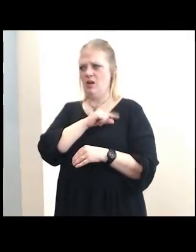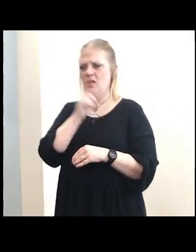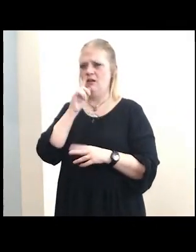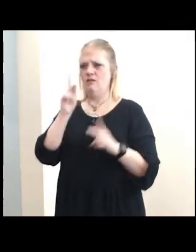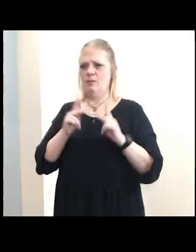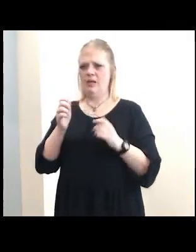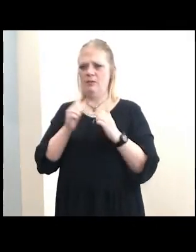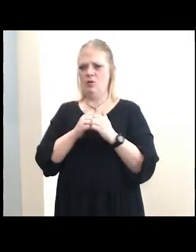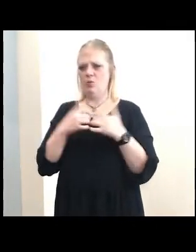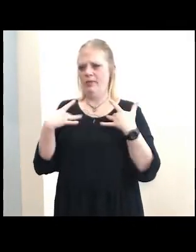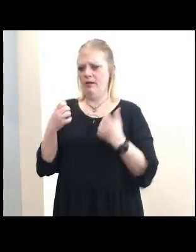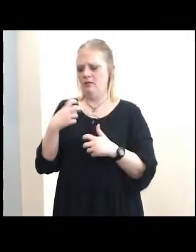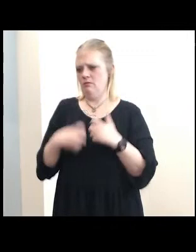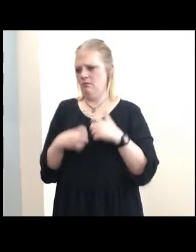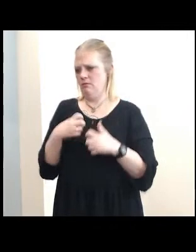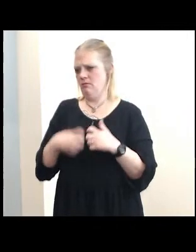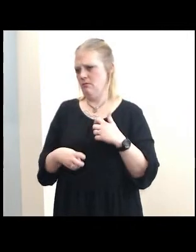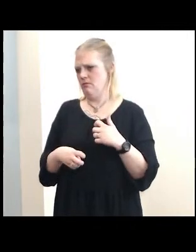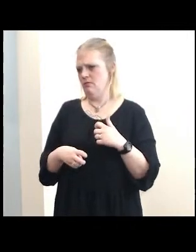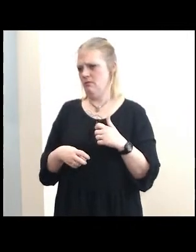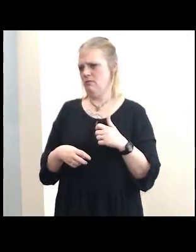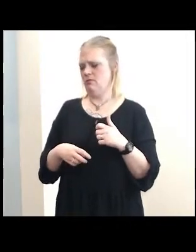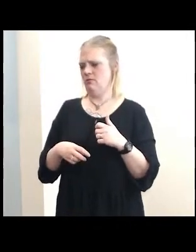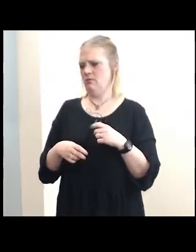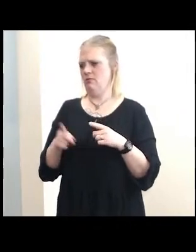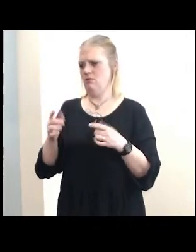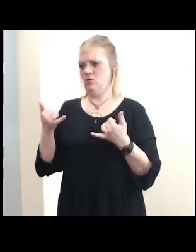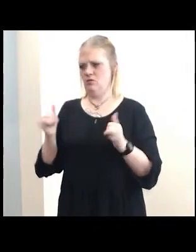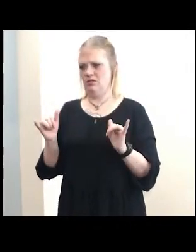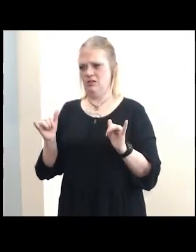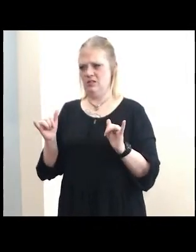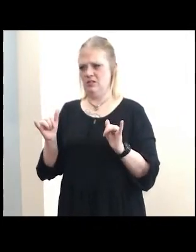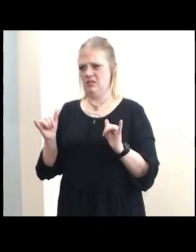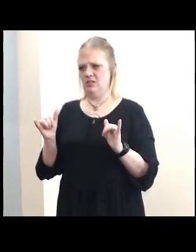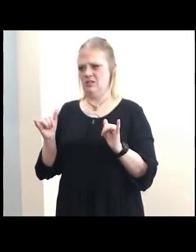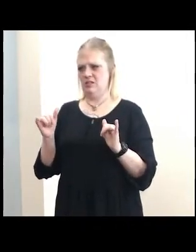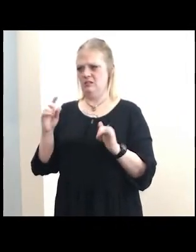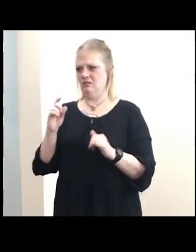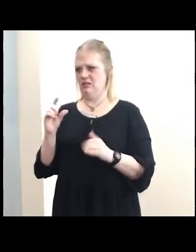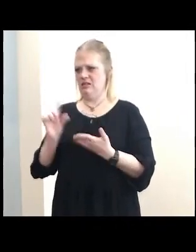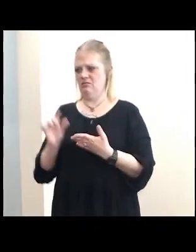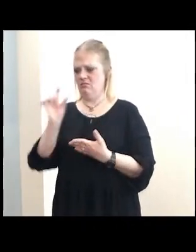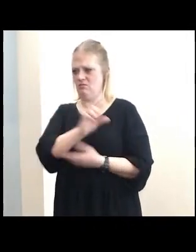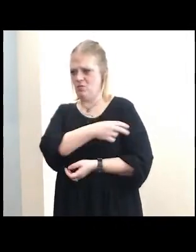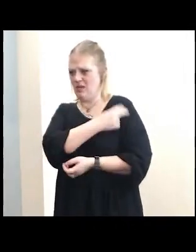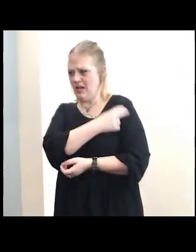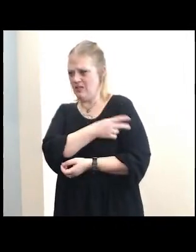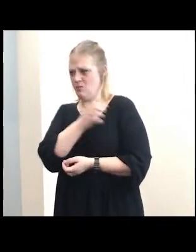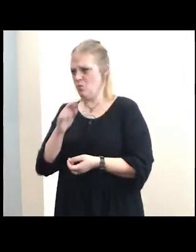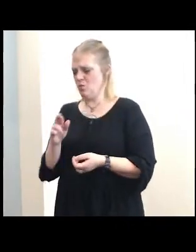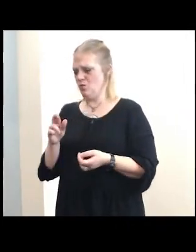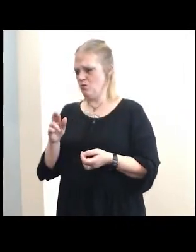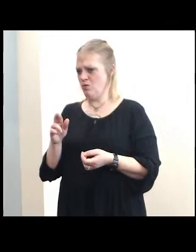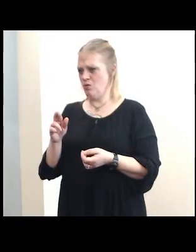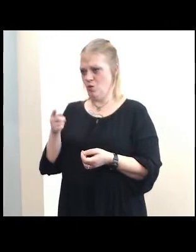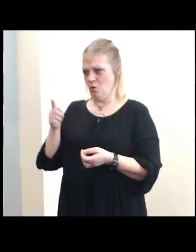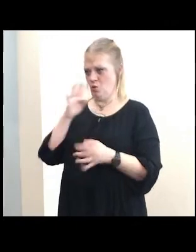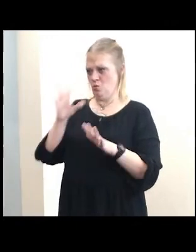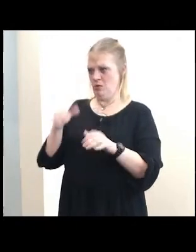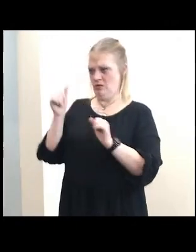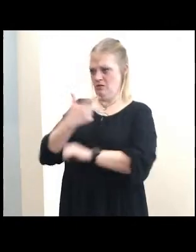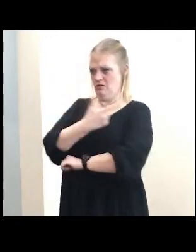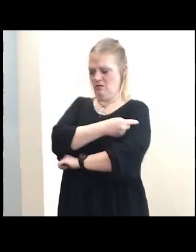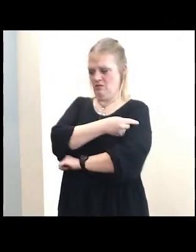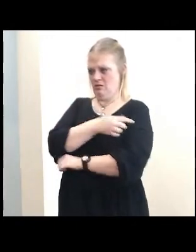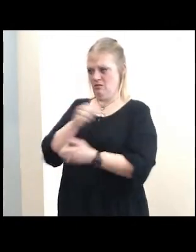with comorbidities, are you still handing over your doses to the hospitals, or will you guys be vaccinating folks